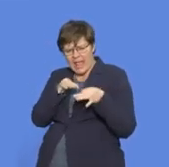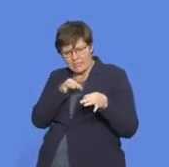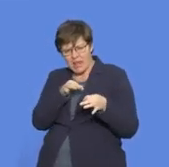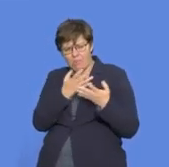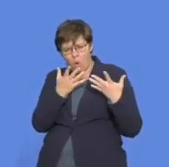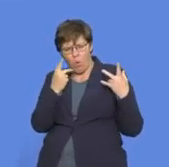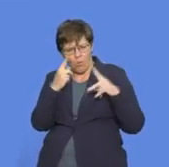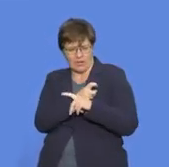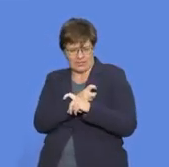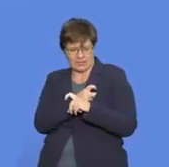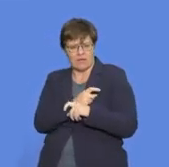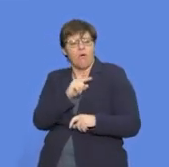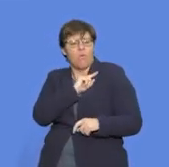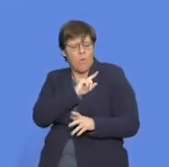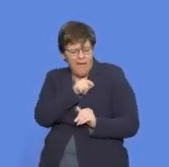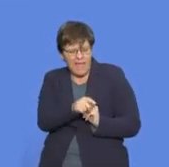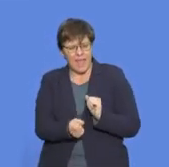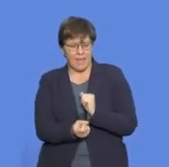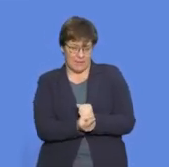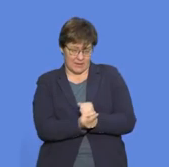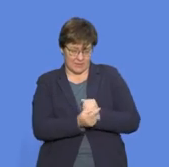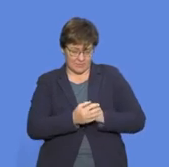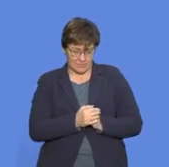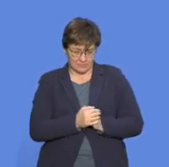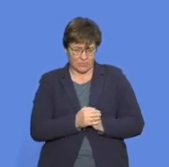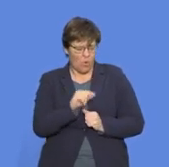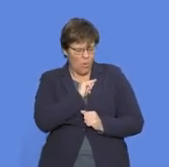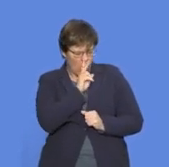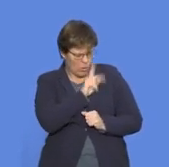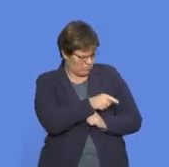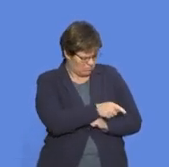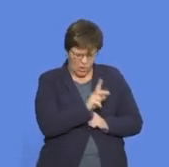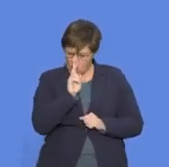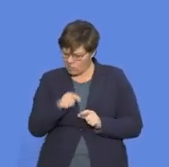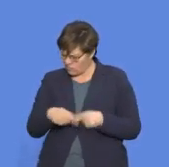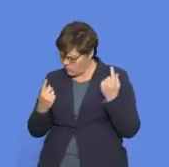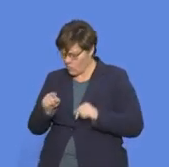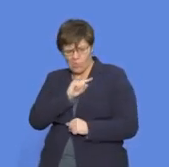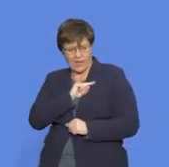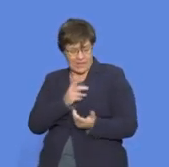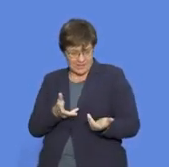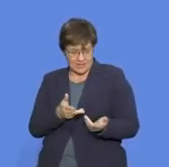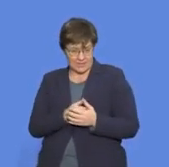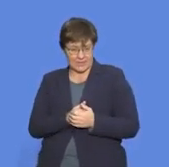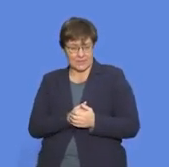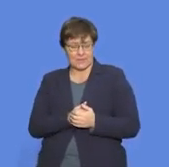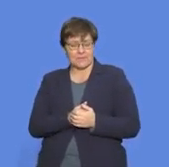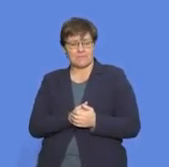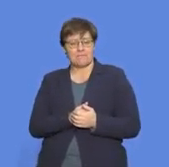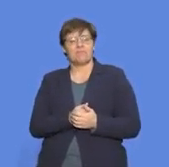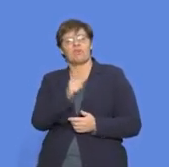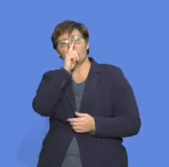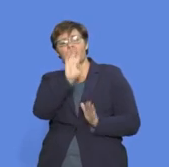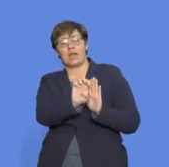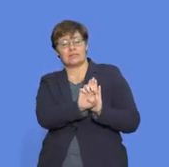explanations of why certain things happen as they do, or why things are as they are. And let's have a look at an